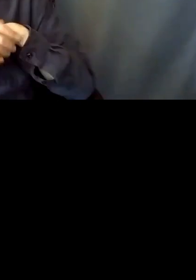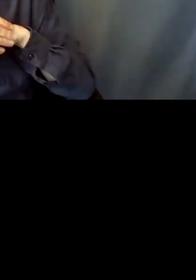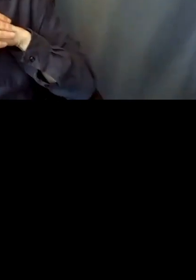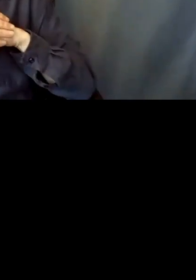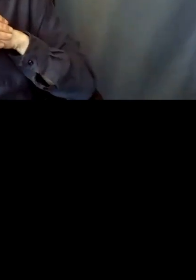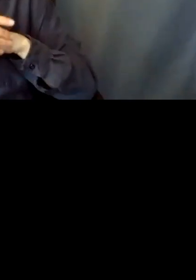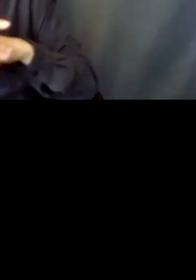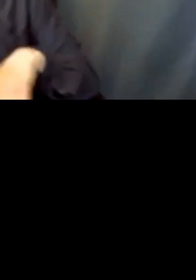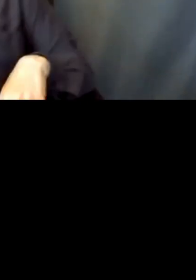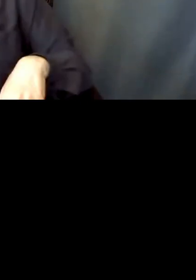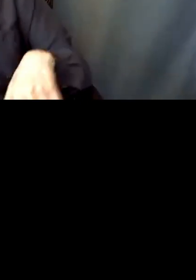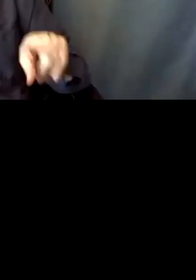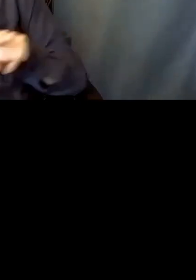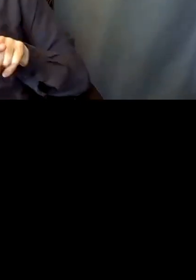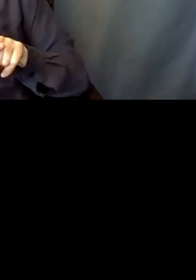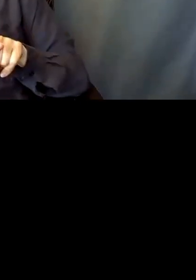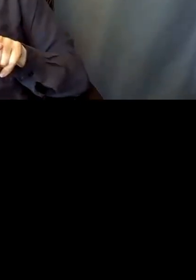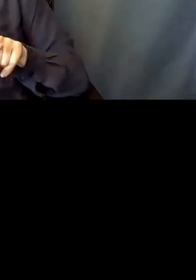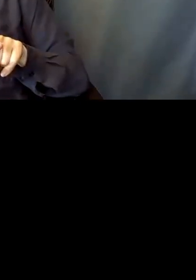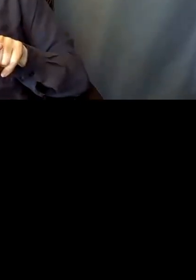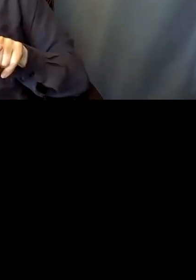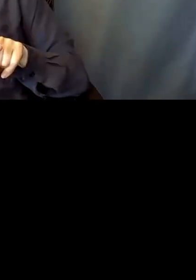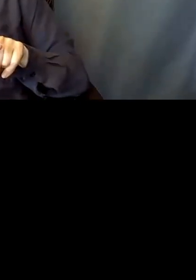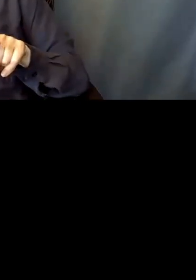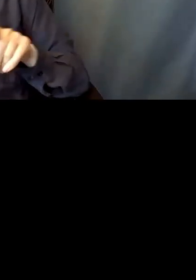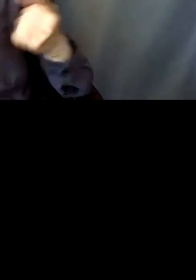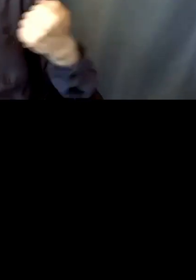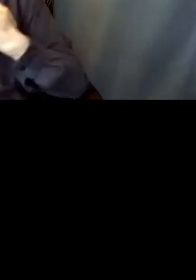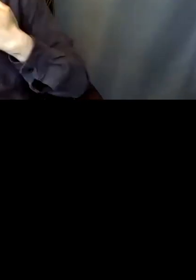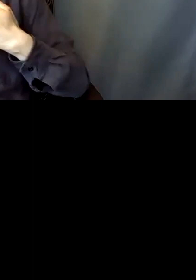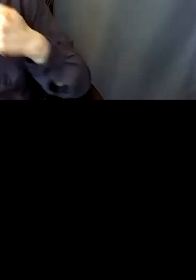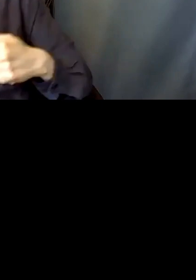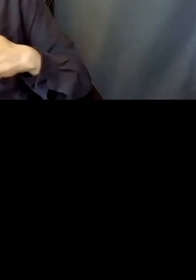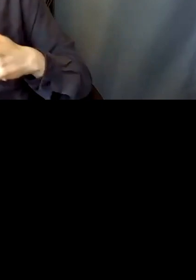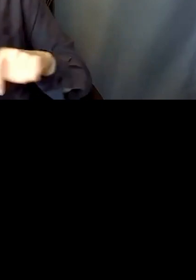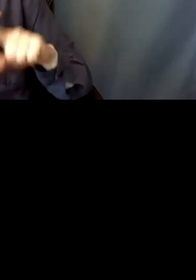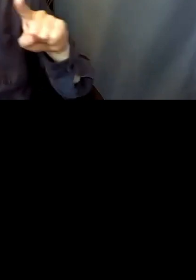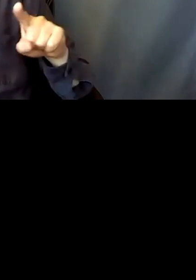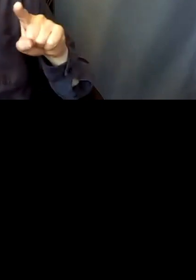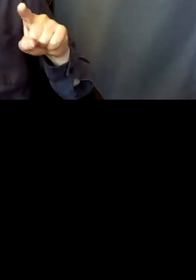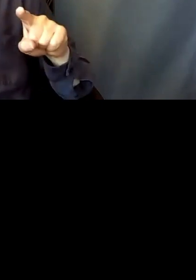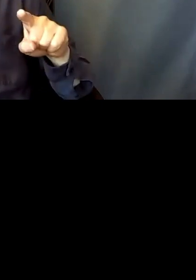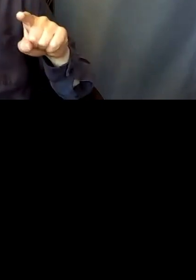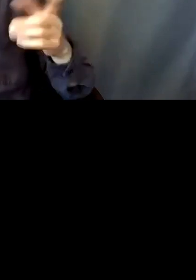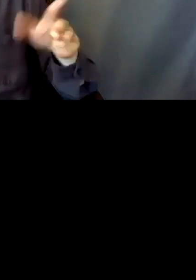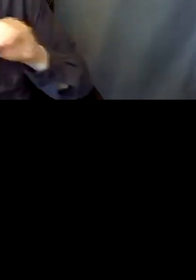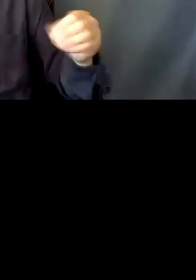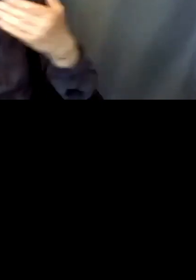And I agree with you, Janice, that is challenging. Yeah. But at times, no easy answers.